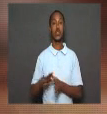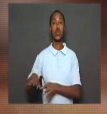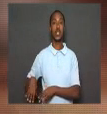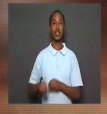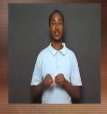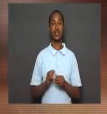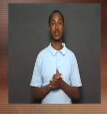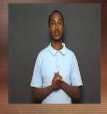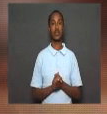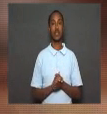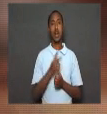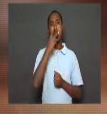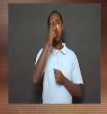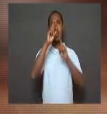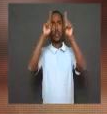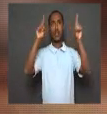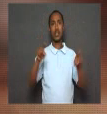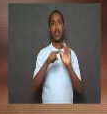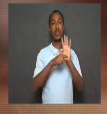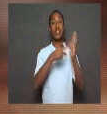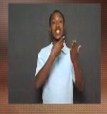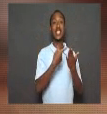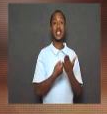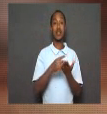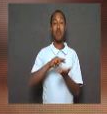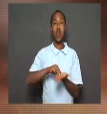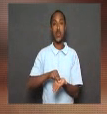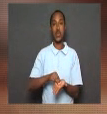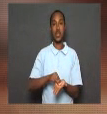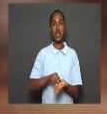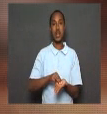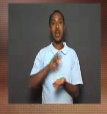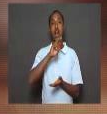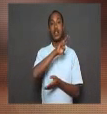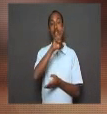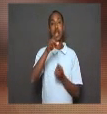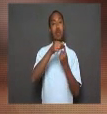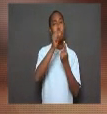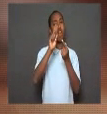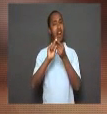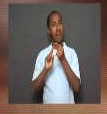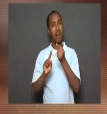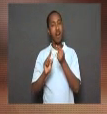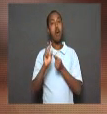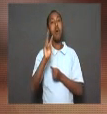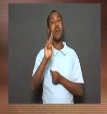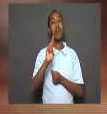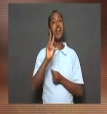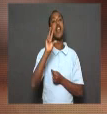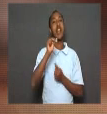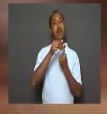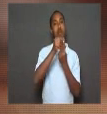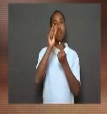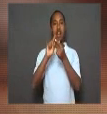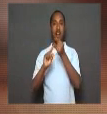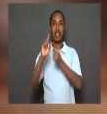Students, look at these molecules. Are they polar or